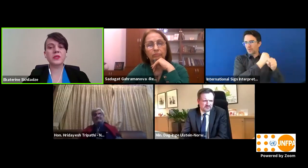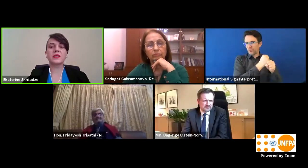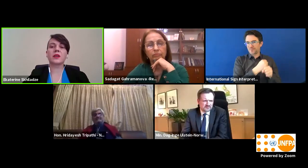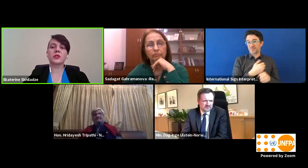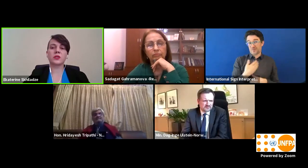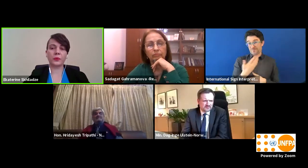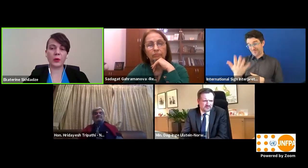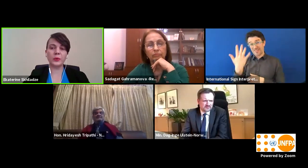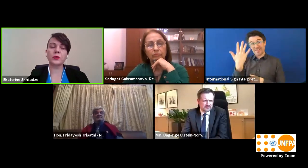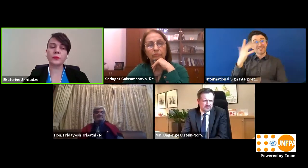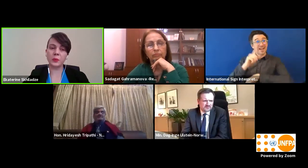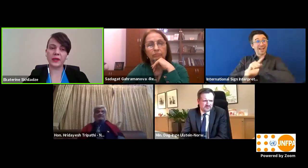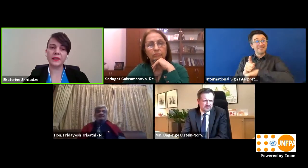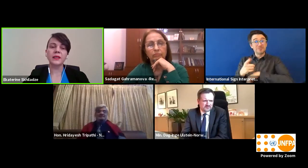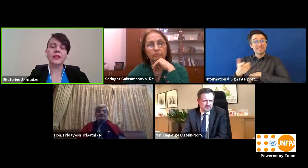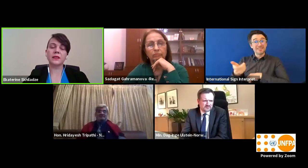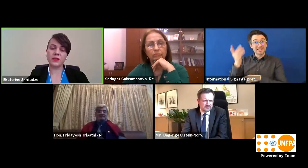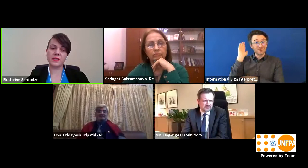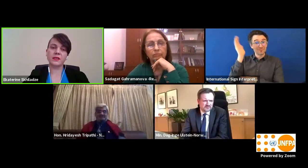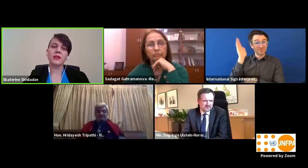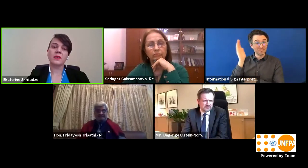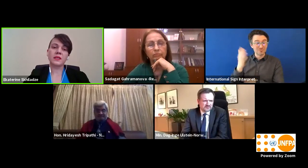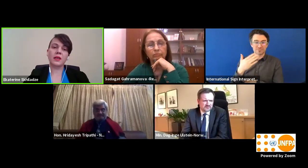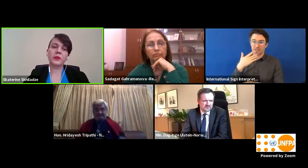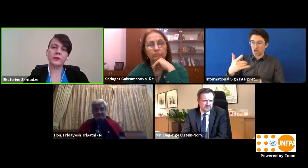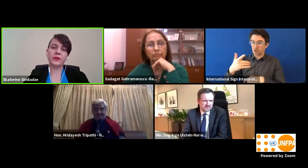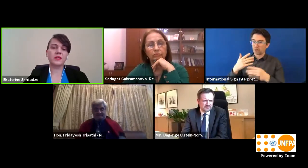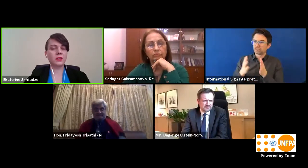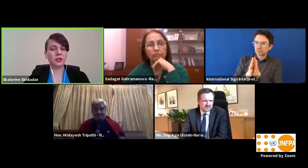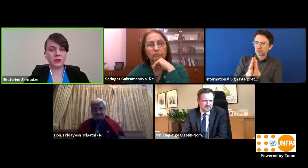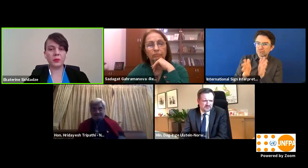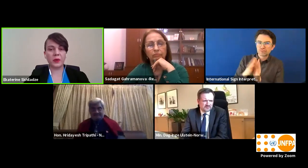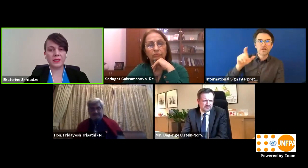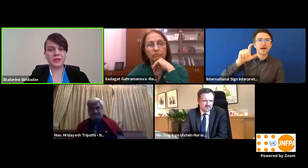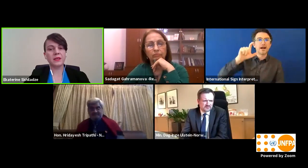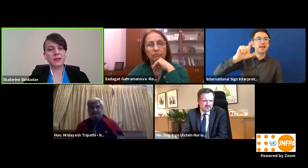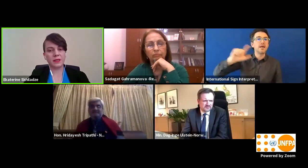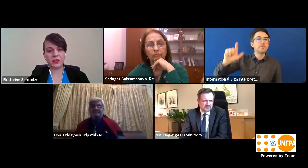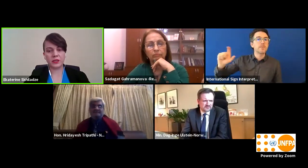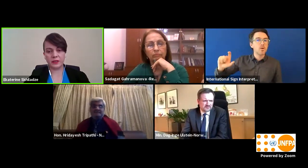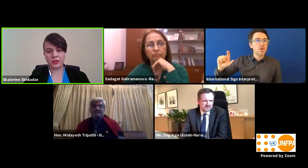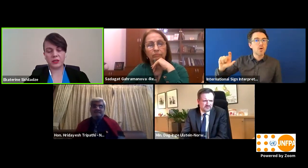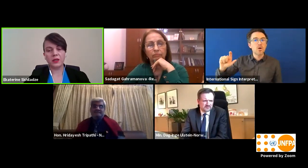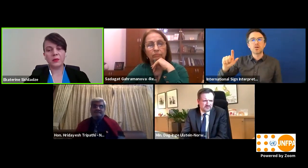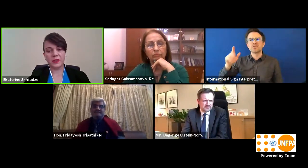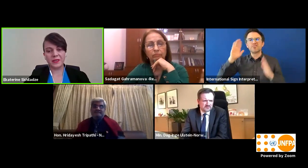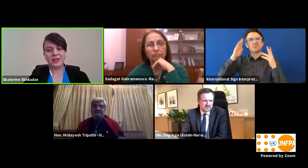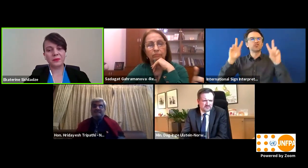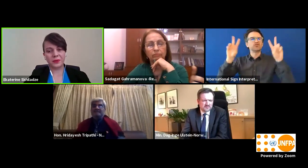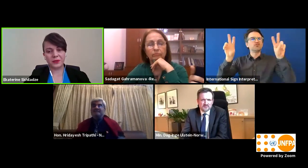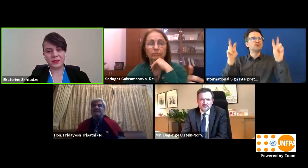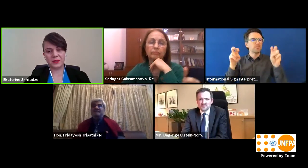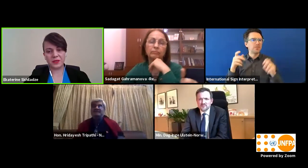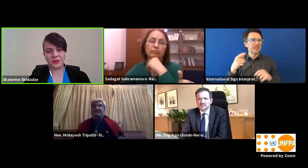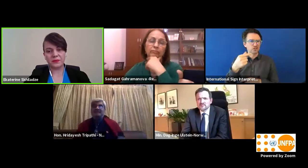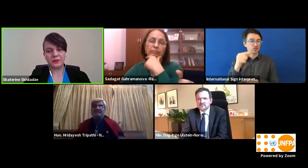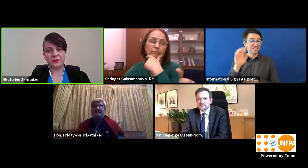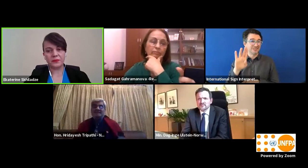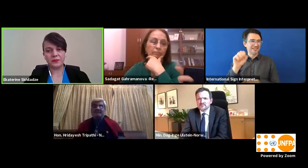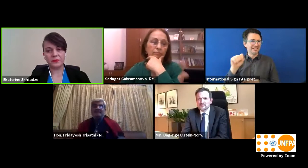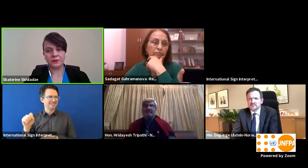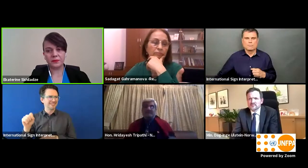the policy actions of Government of Nepal in addressing sound preference and gender bias sex selection. Please, floor is